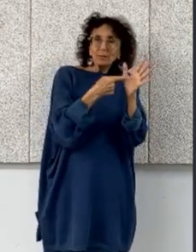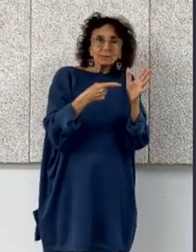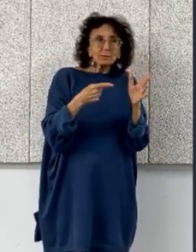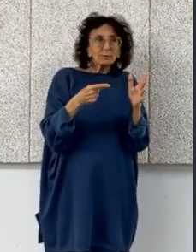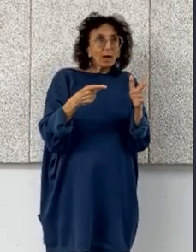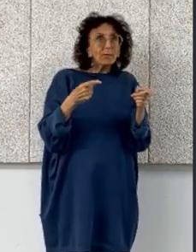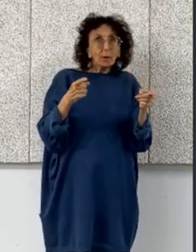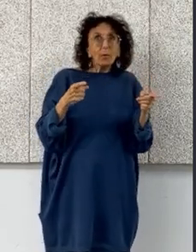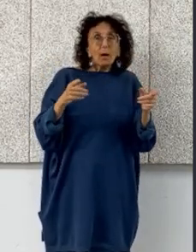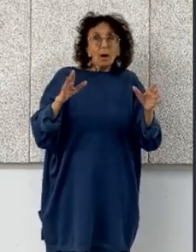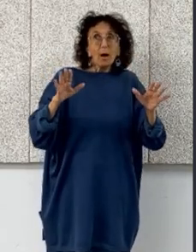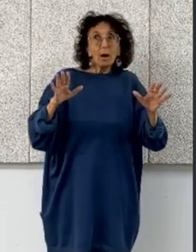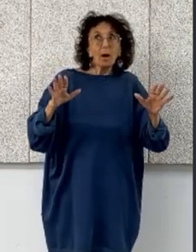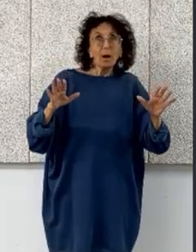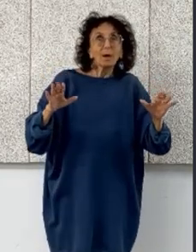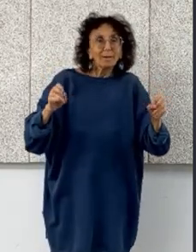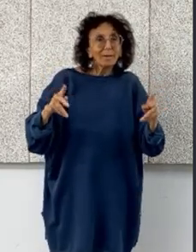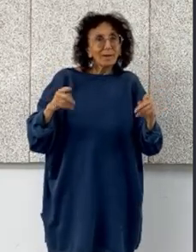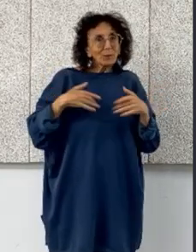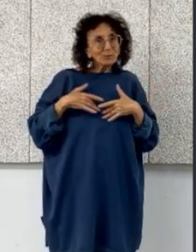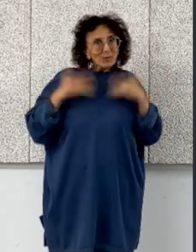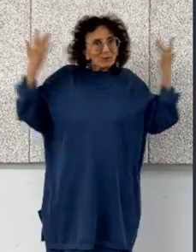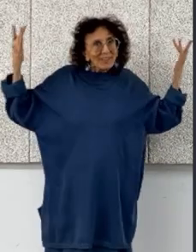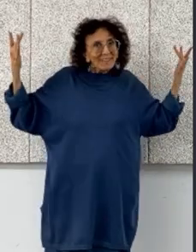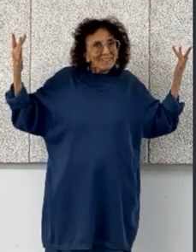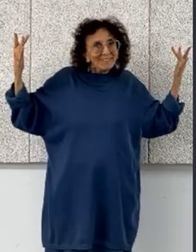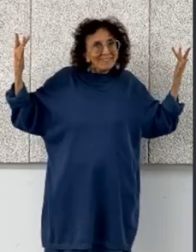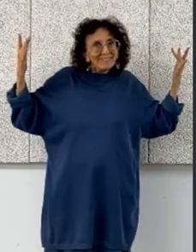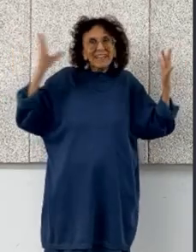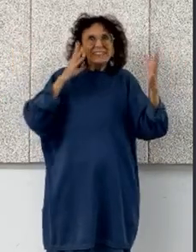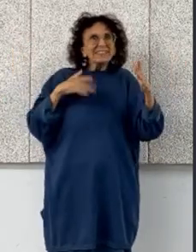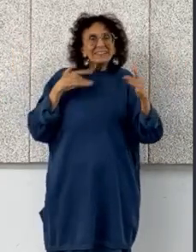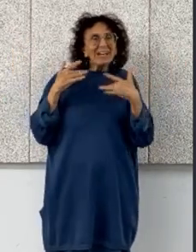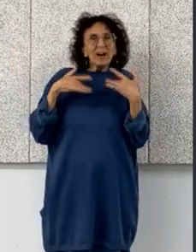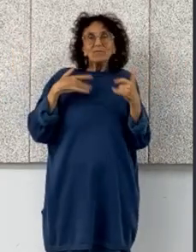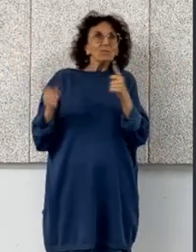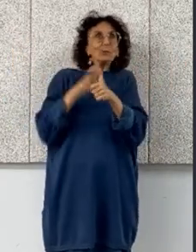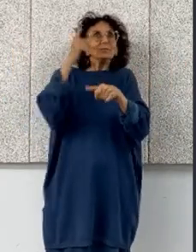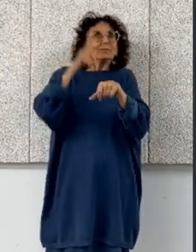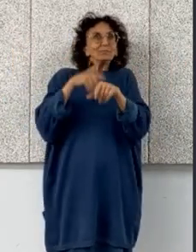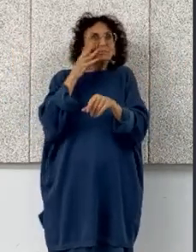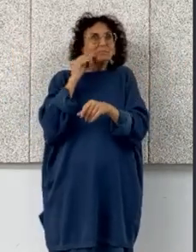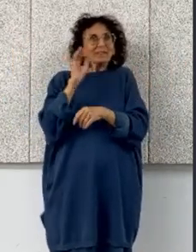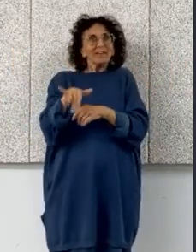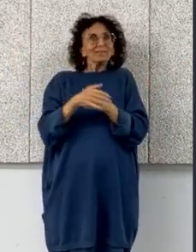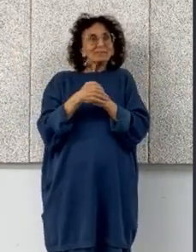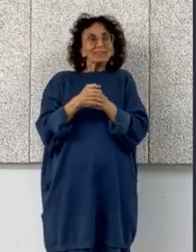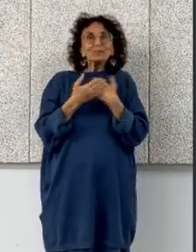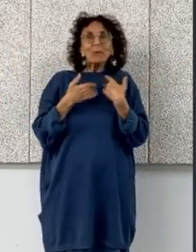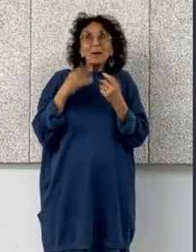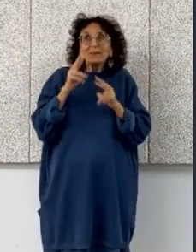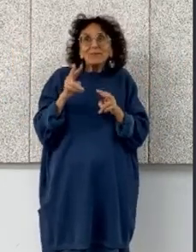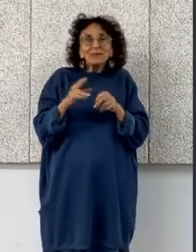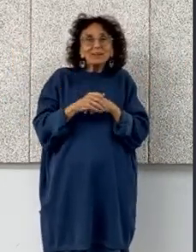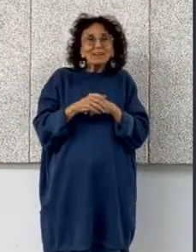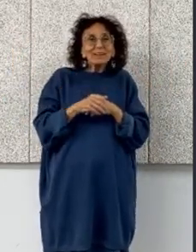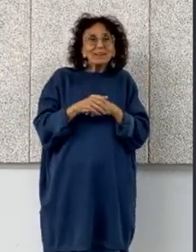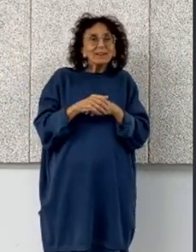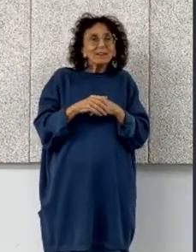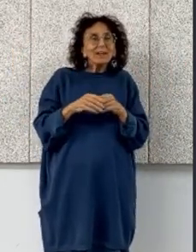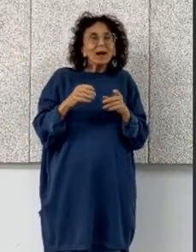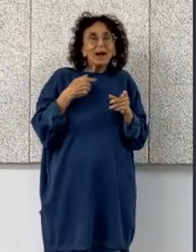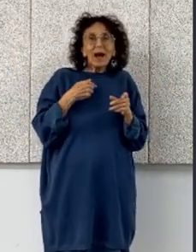and exciting. I've never done anything like it before, but I'm really excited to see. Well, this has been great, but does